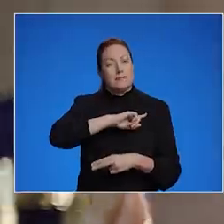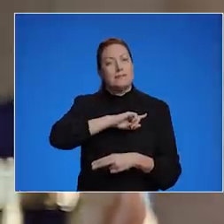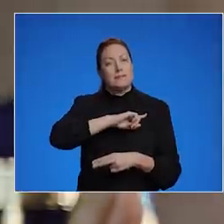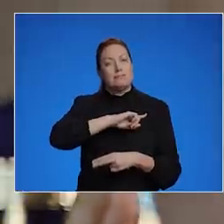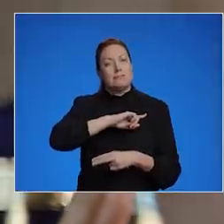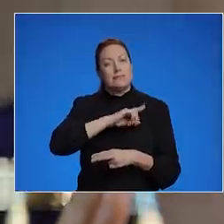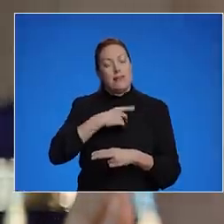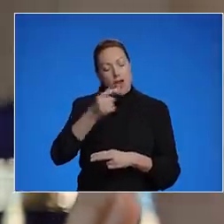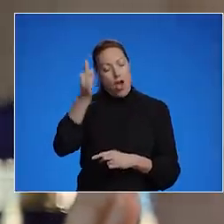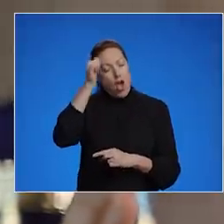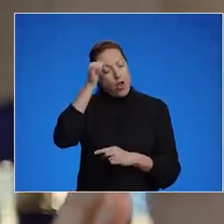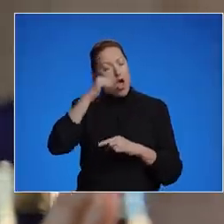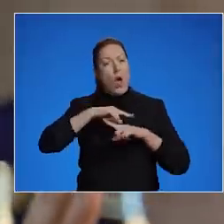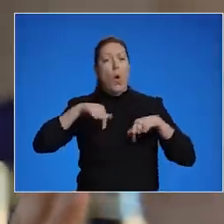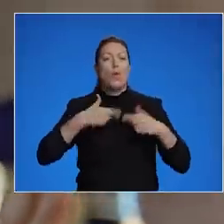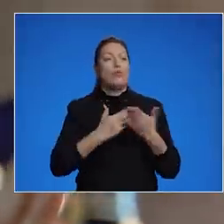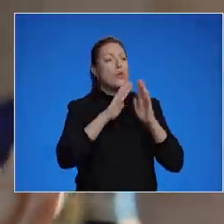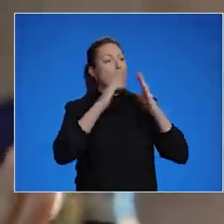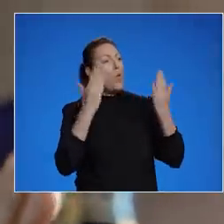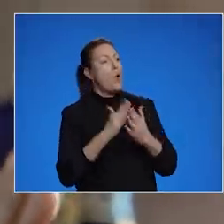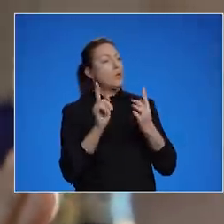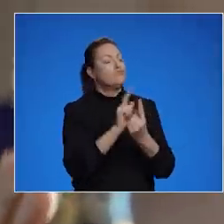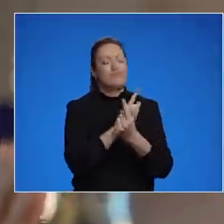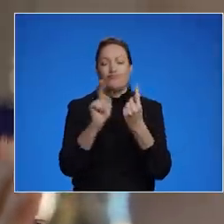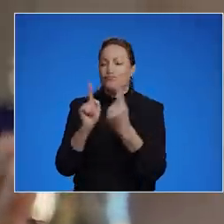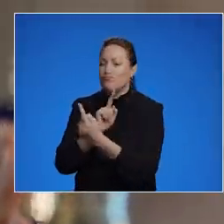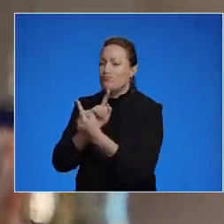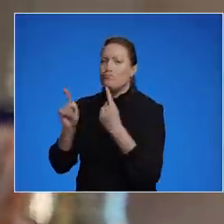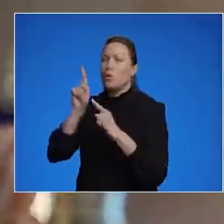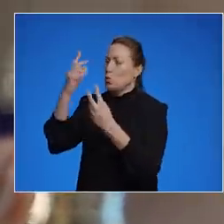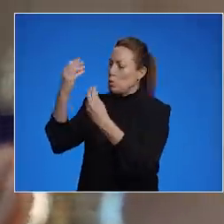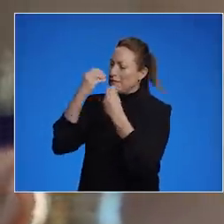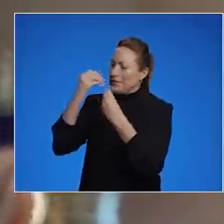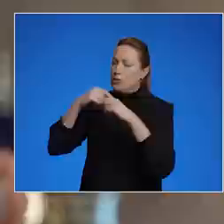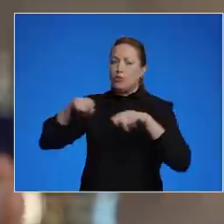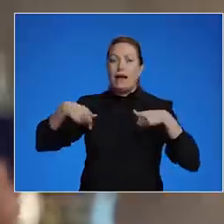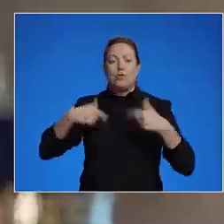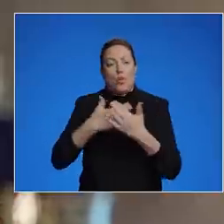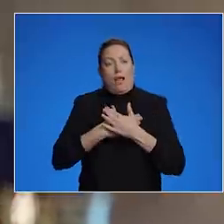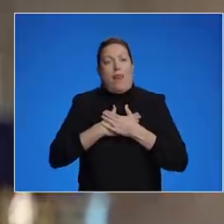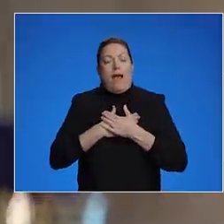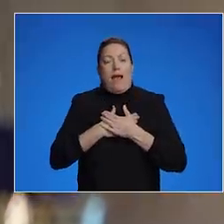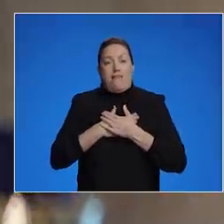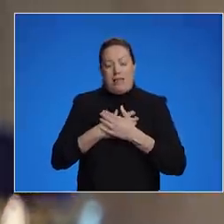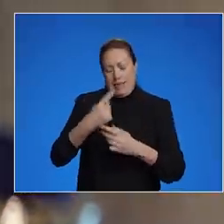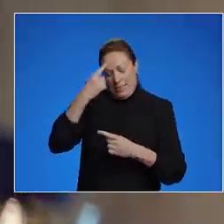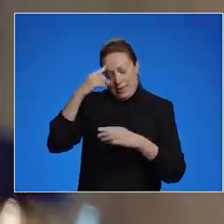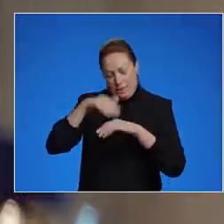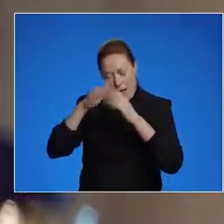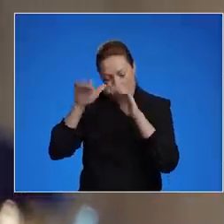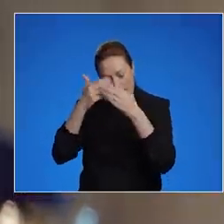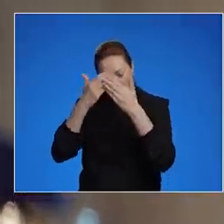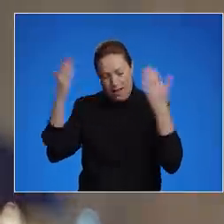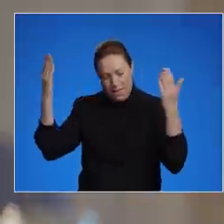walk amid passing things You teach us by them To love the things of heaven And hold fast to what